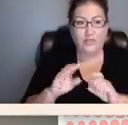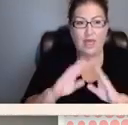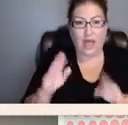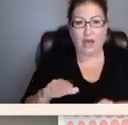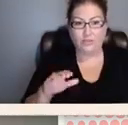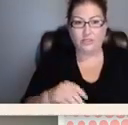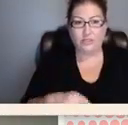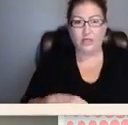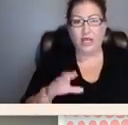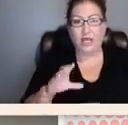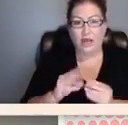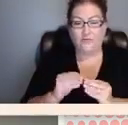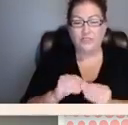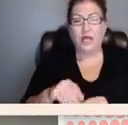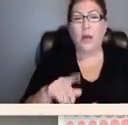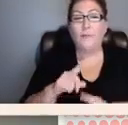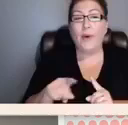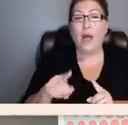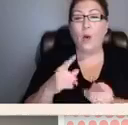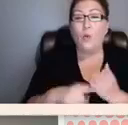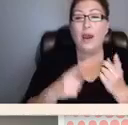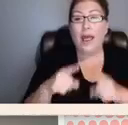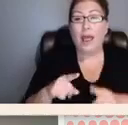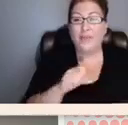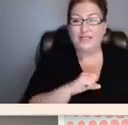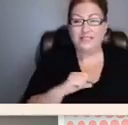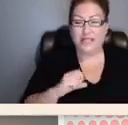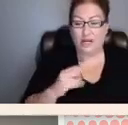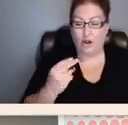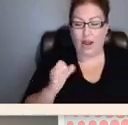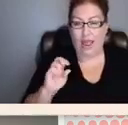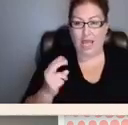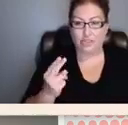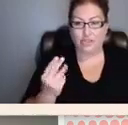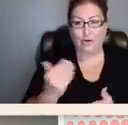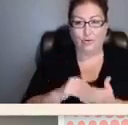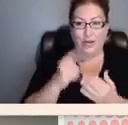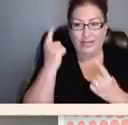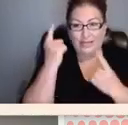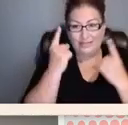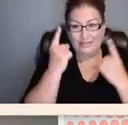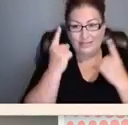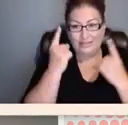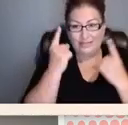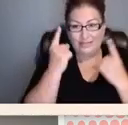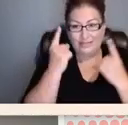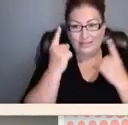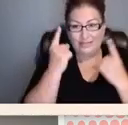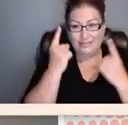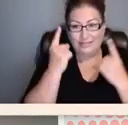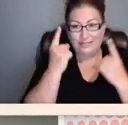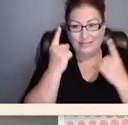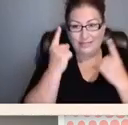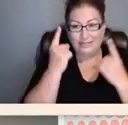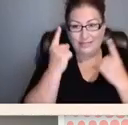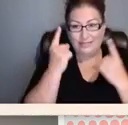is Senator Hatch reconsidered. He was approached by folks